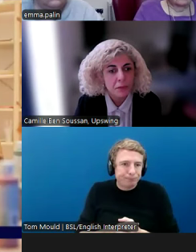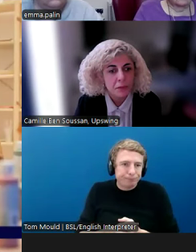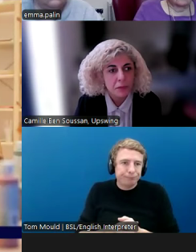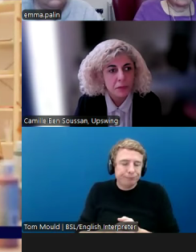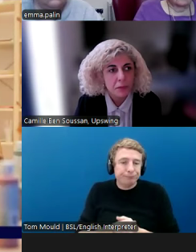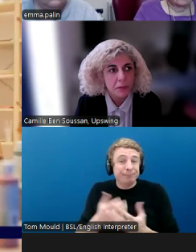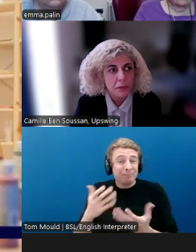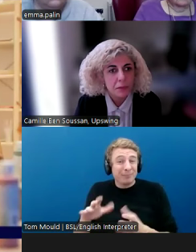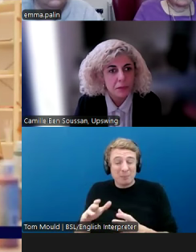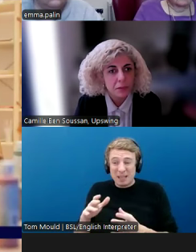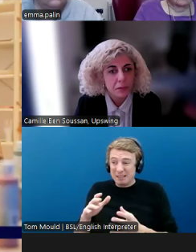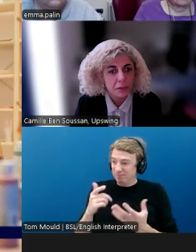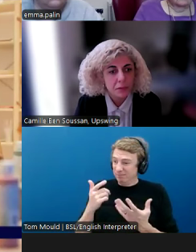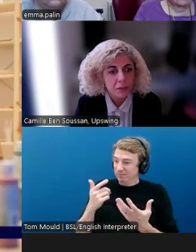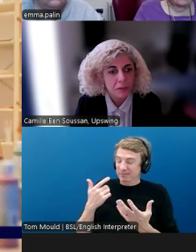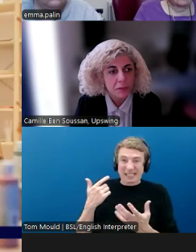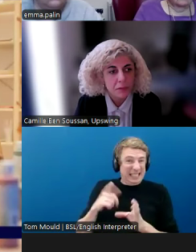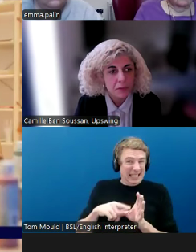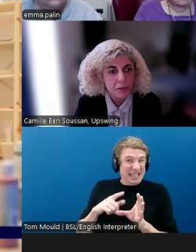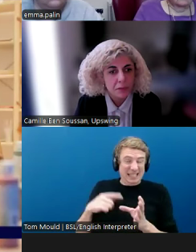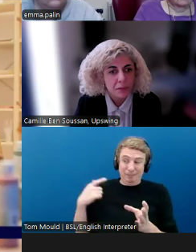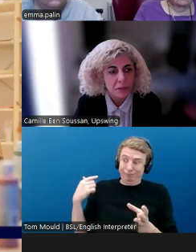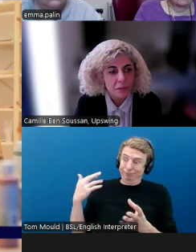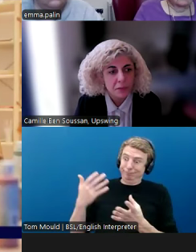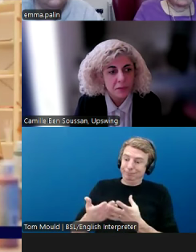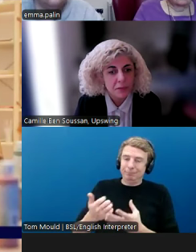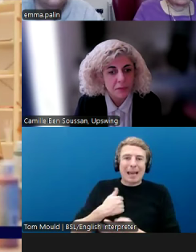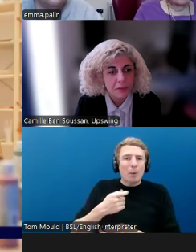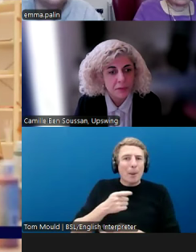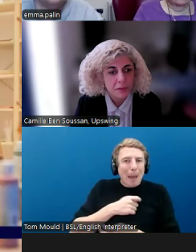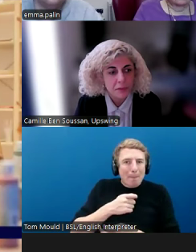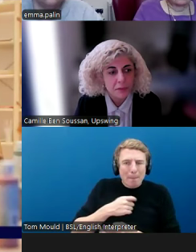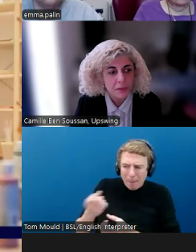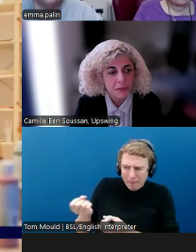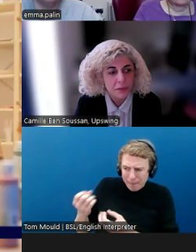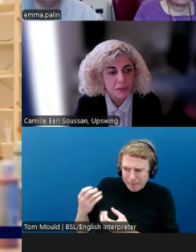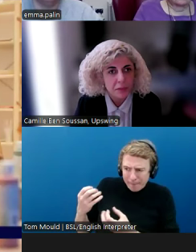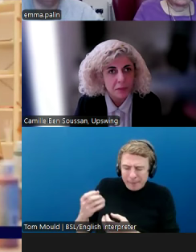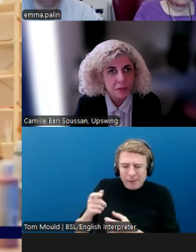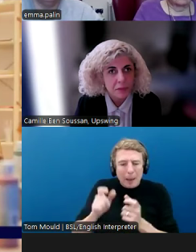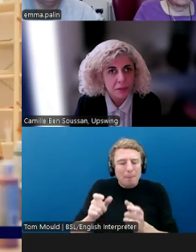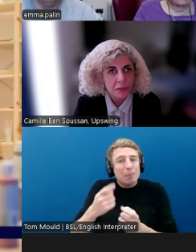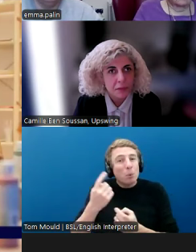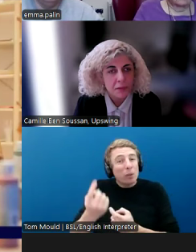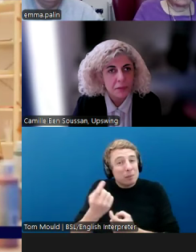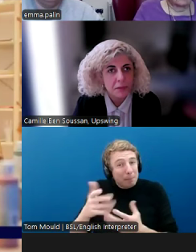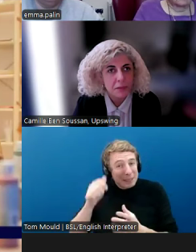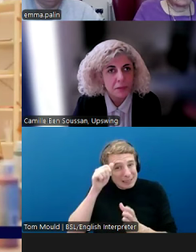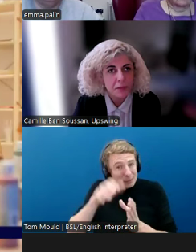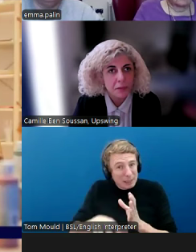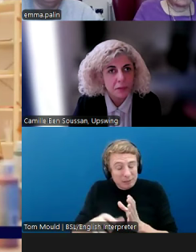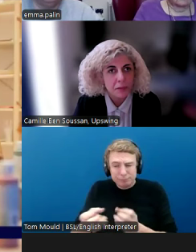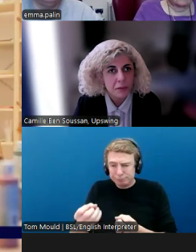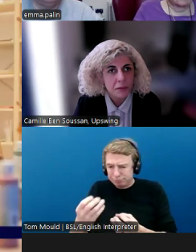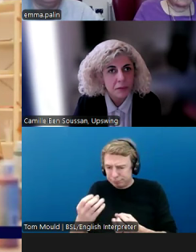members, to also people with lived experiences, our partners, and run many advisory groups to really try